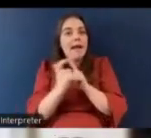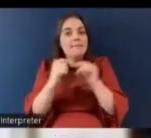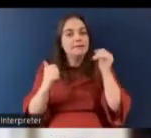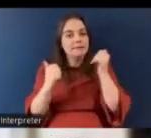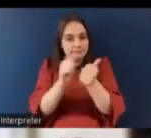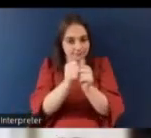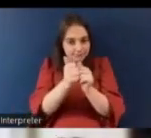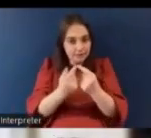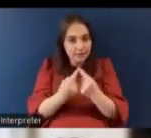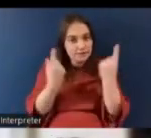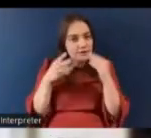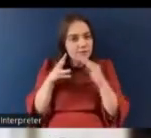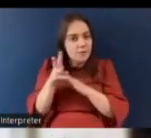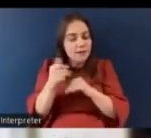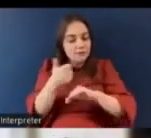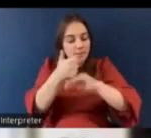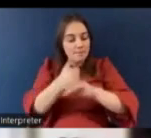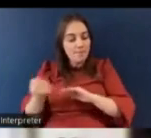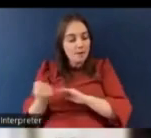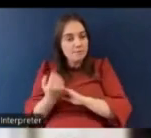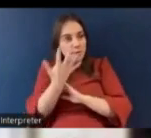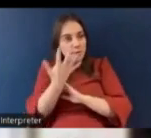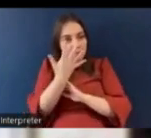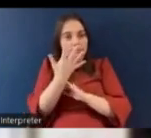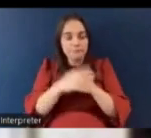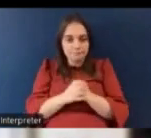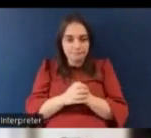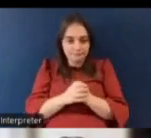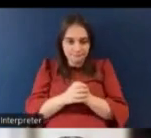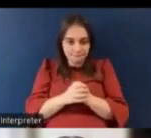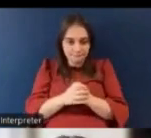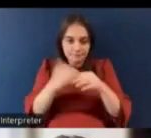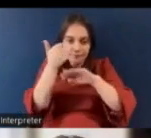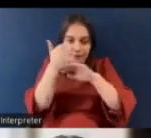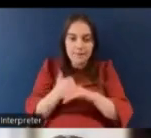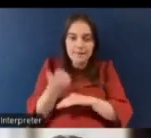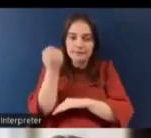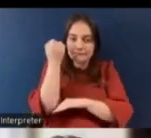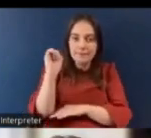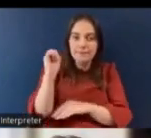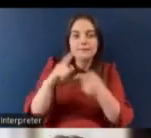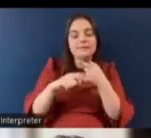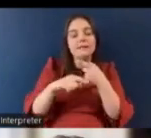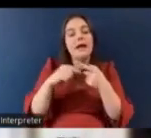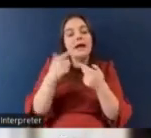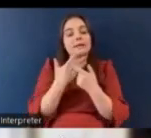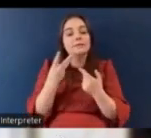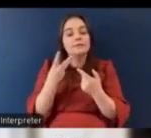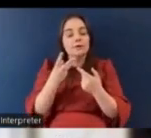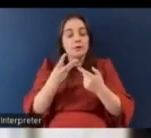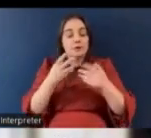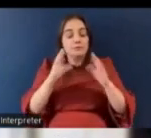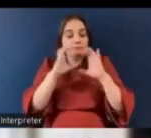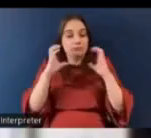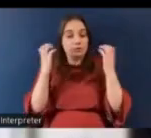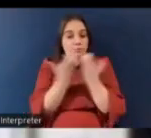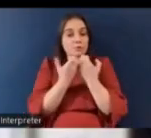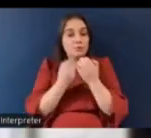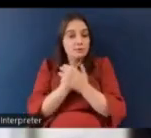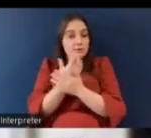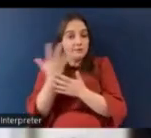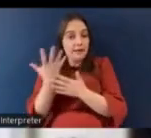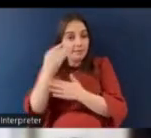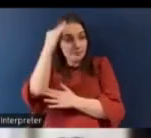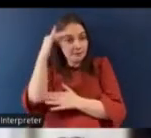bottom-up, grassroots, participatory way based on feminism and community development principles. And then finally, what we're here to